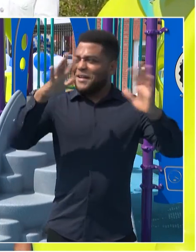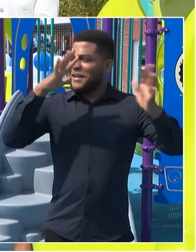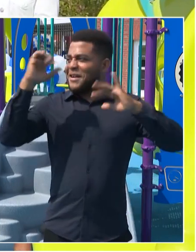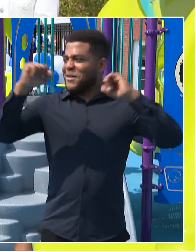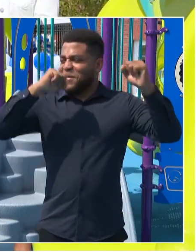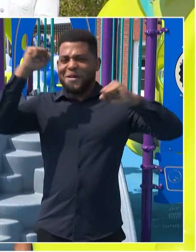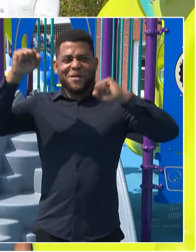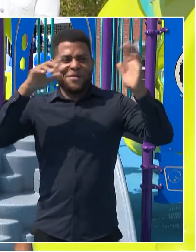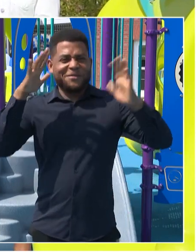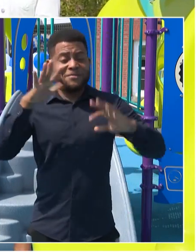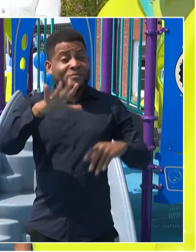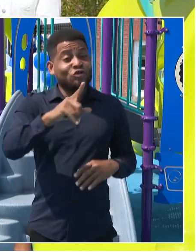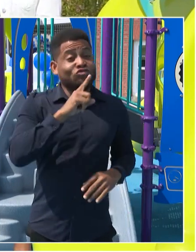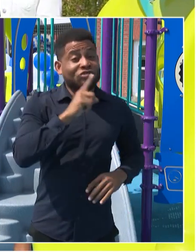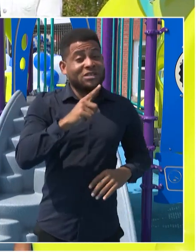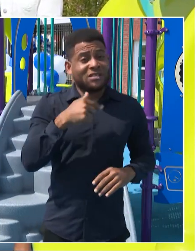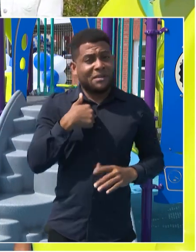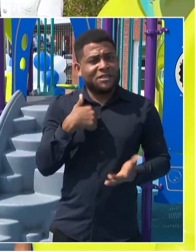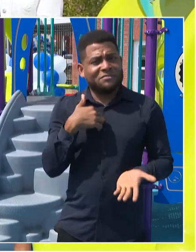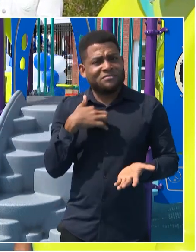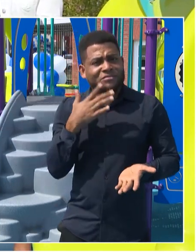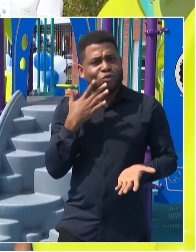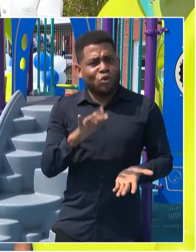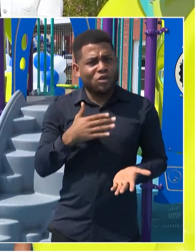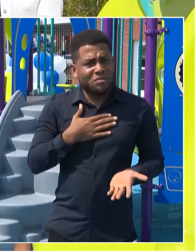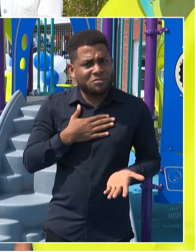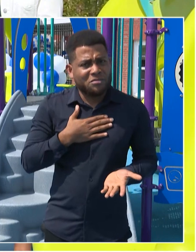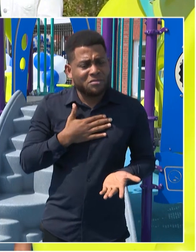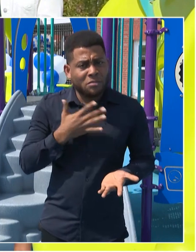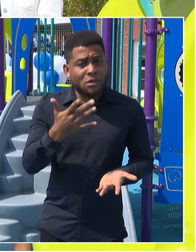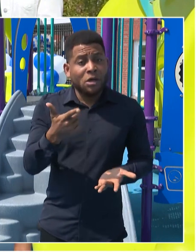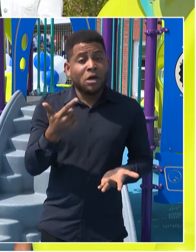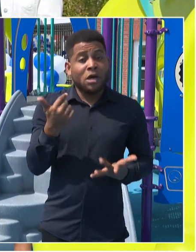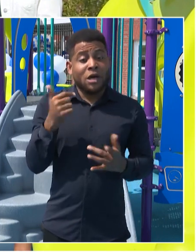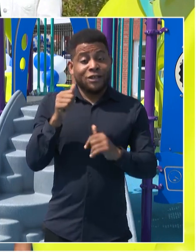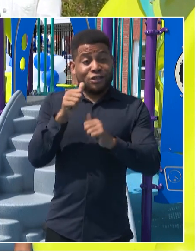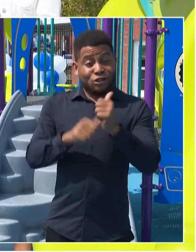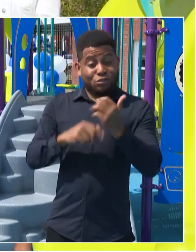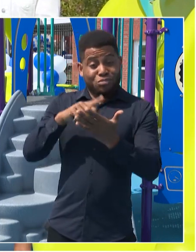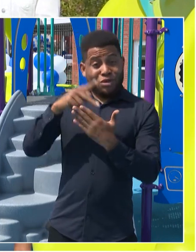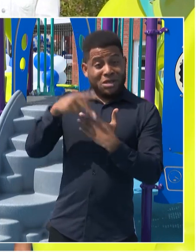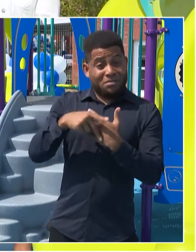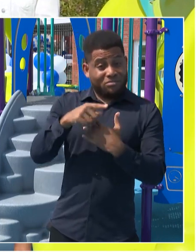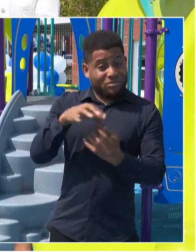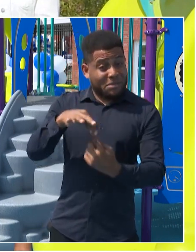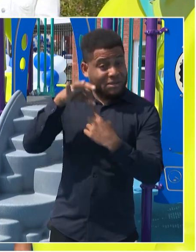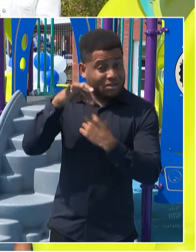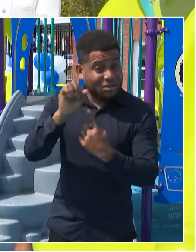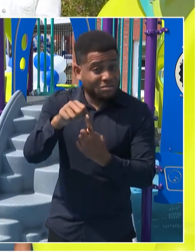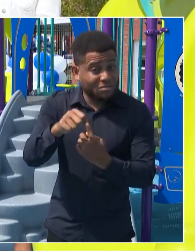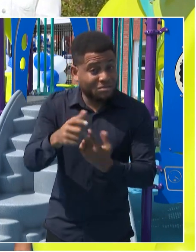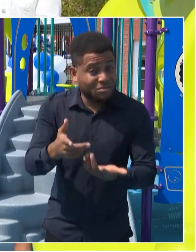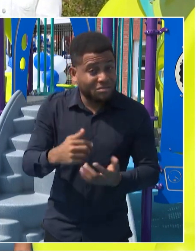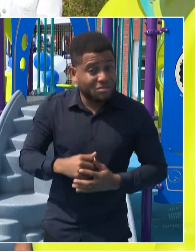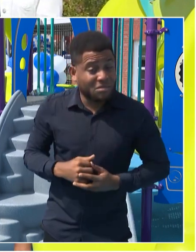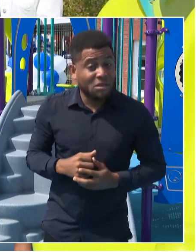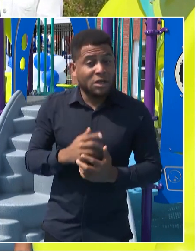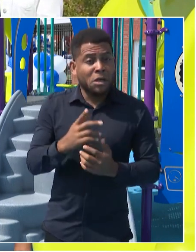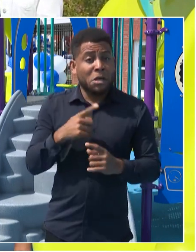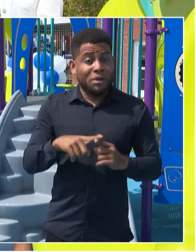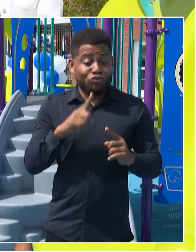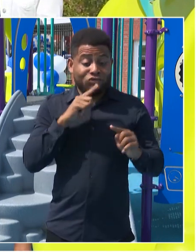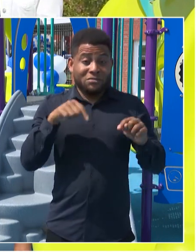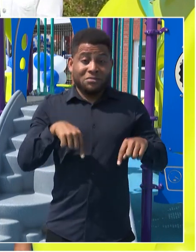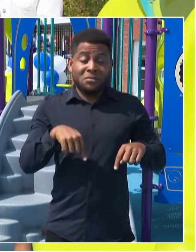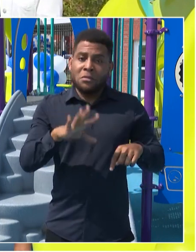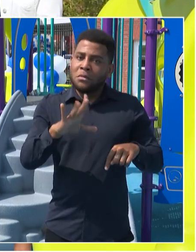privilege, I always say that every project is special, but this one is extra special because my mother and aunt attended this